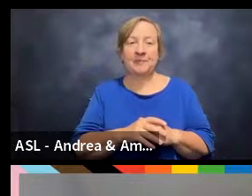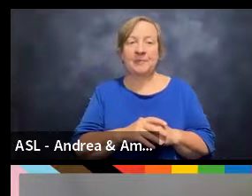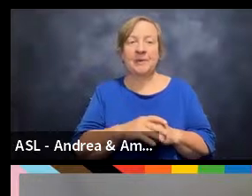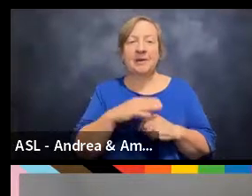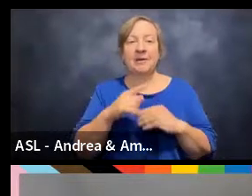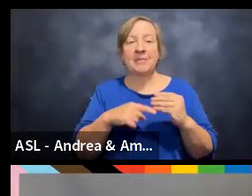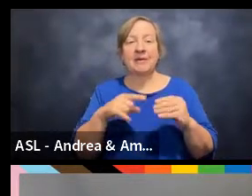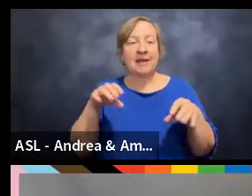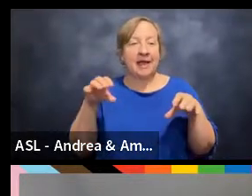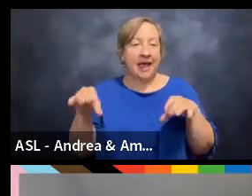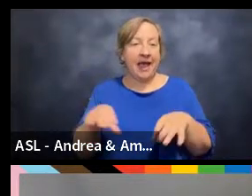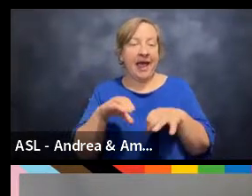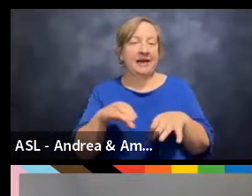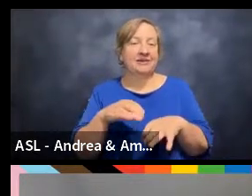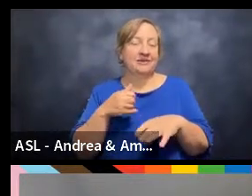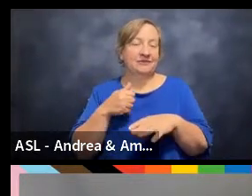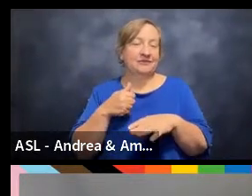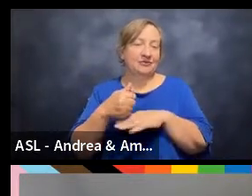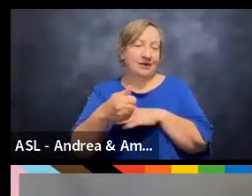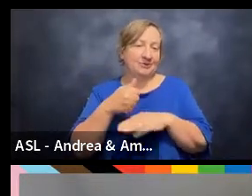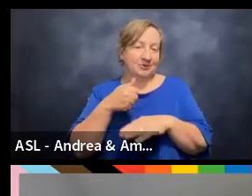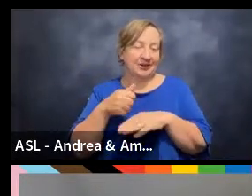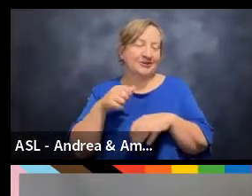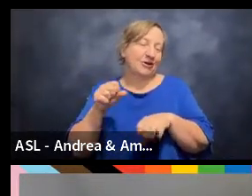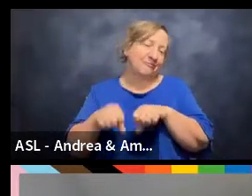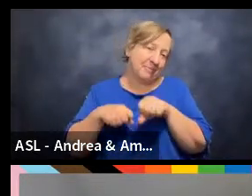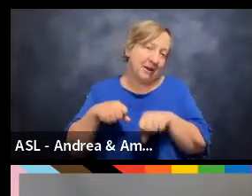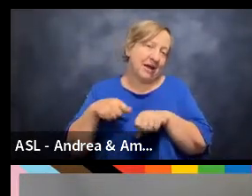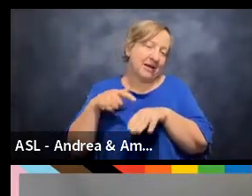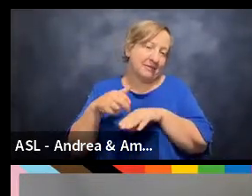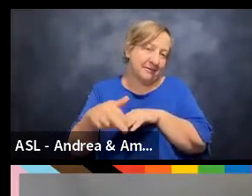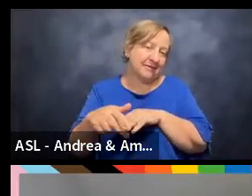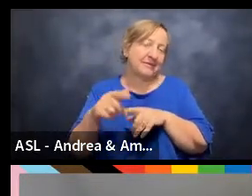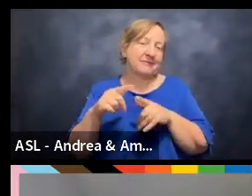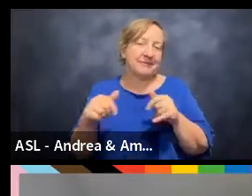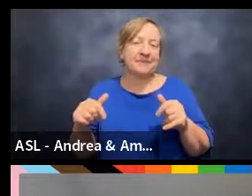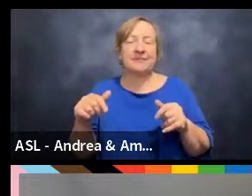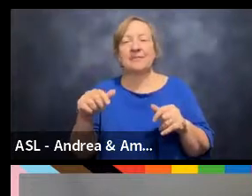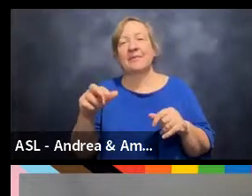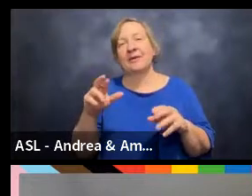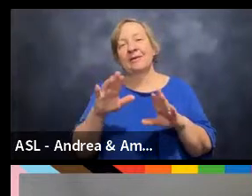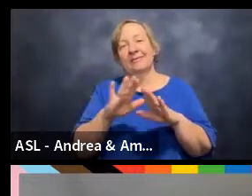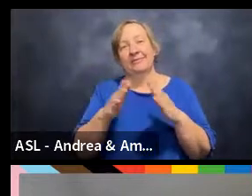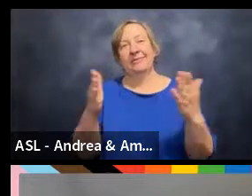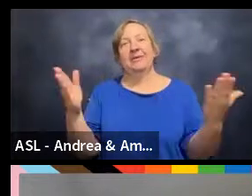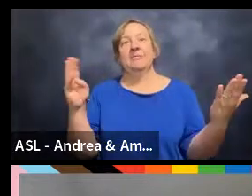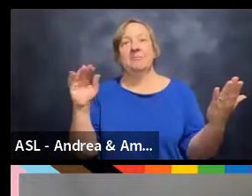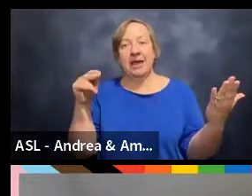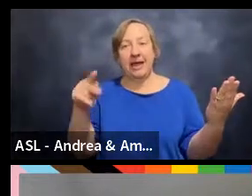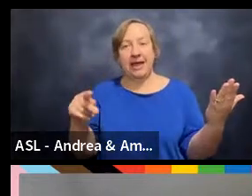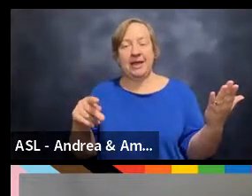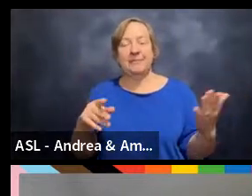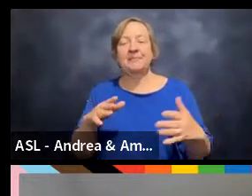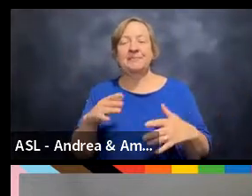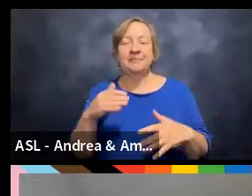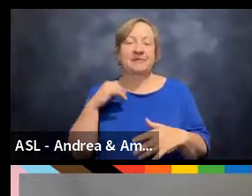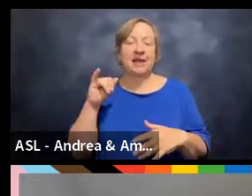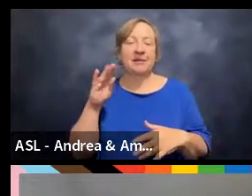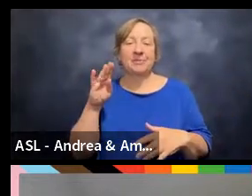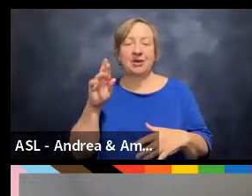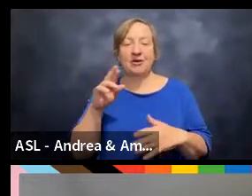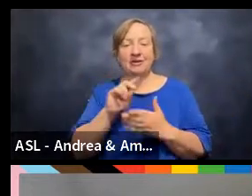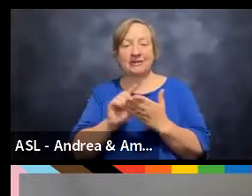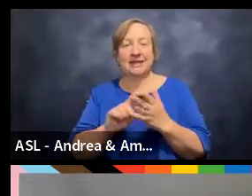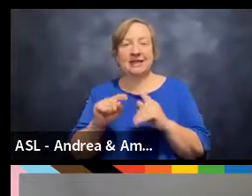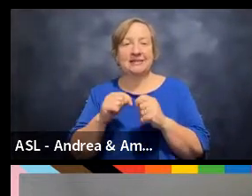active transportation and the role map. So we have Steve Katko with us. He's our IBR design lead. And so I'm going to transition over to